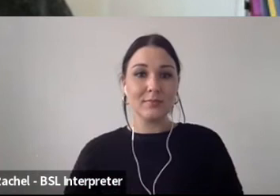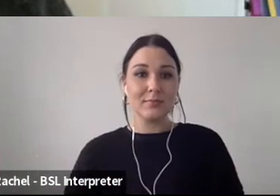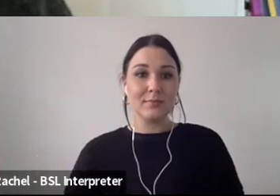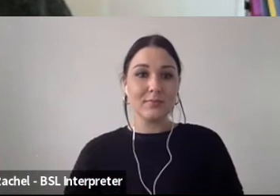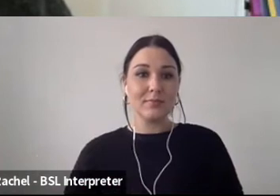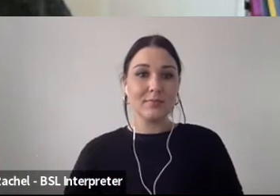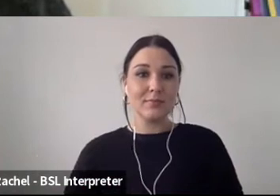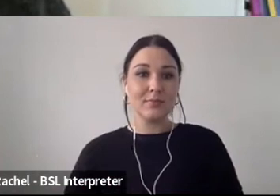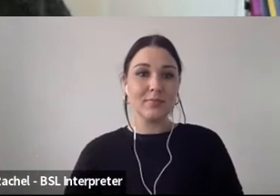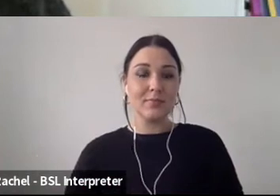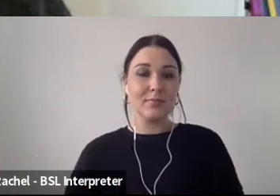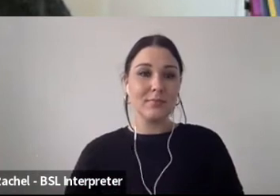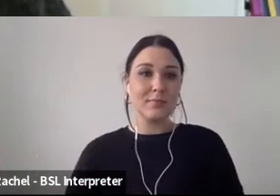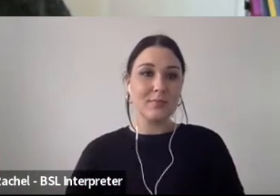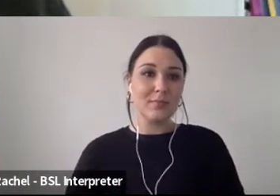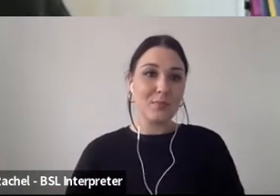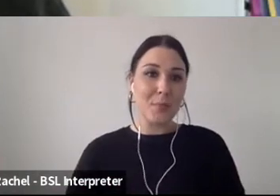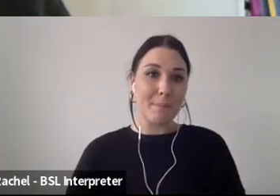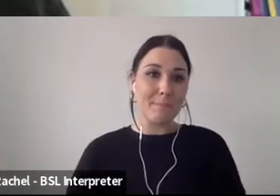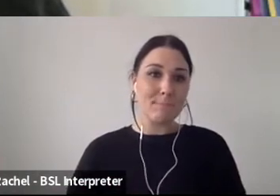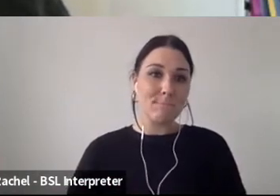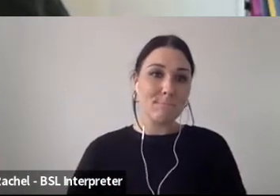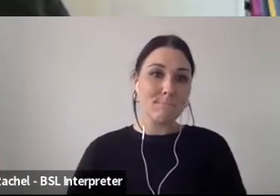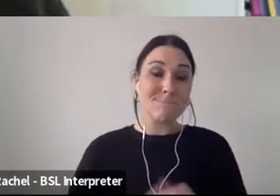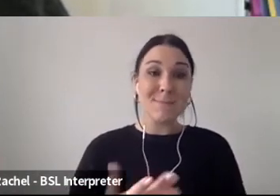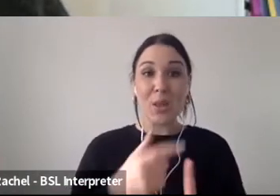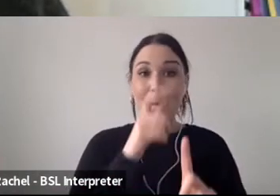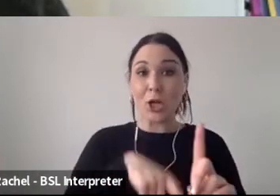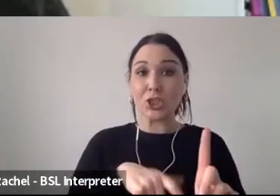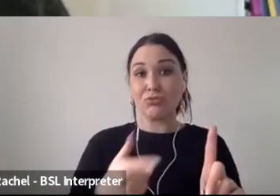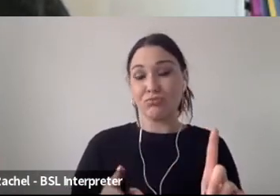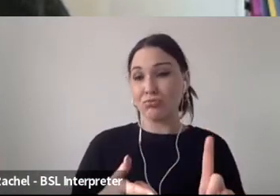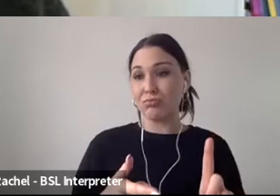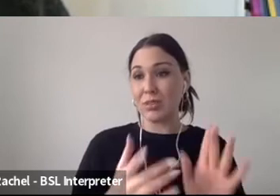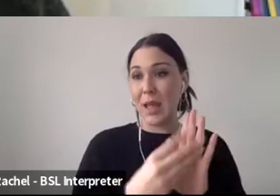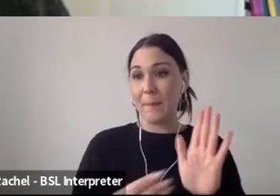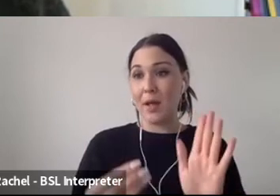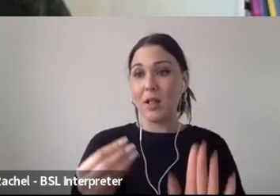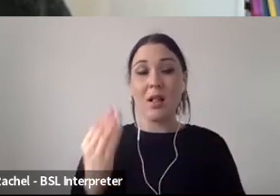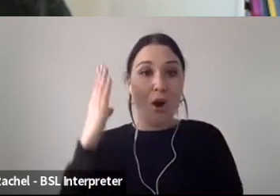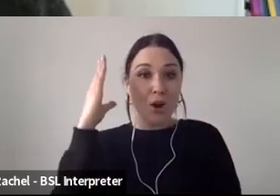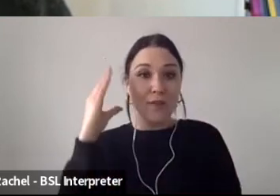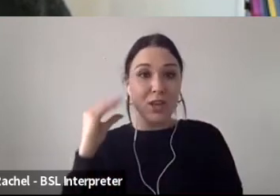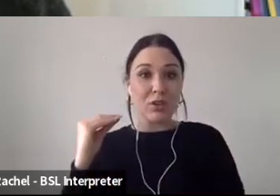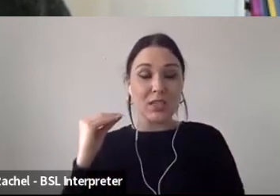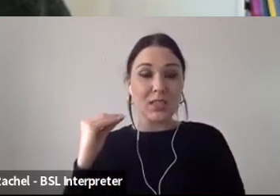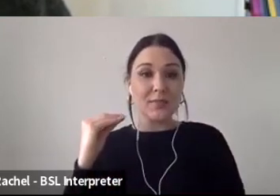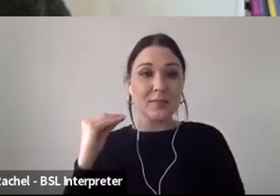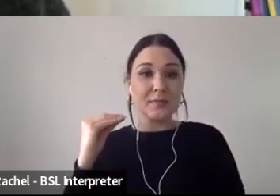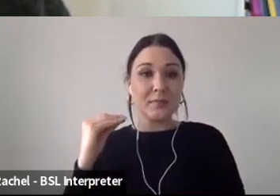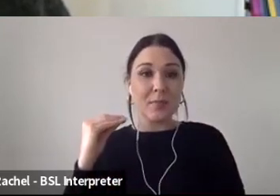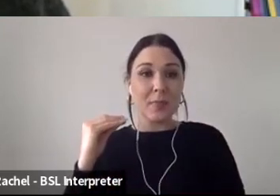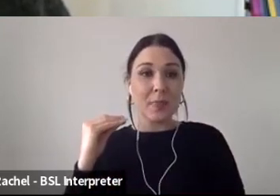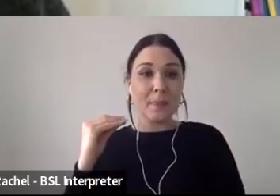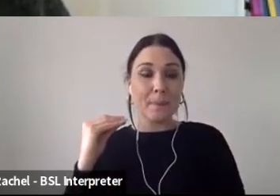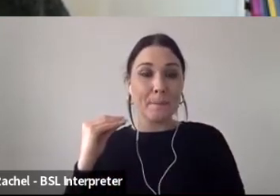the only thing that's occurred to me is if you've got someone who is hard of hearing, then what you normally